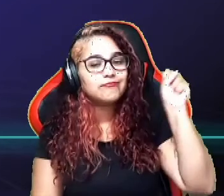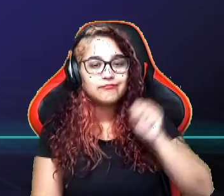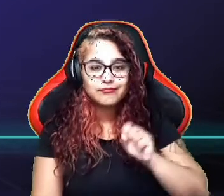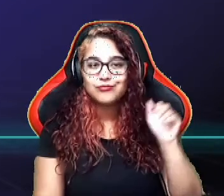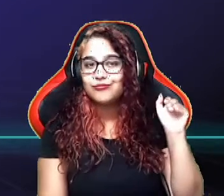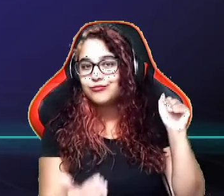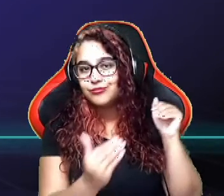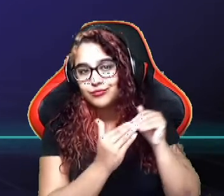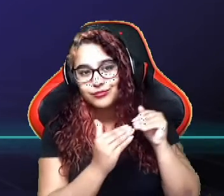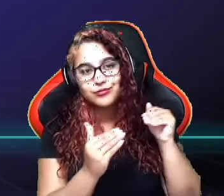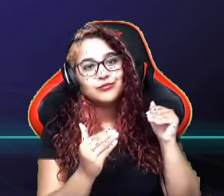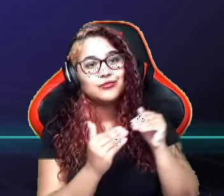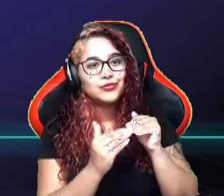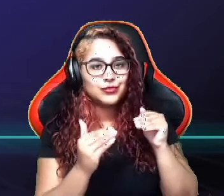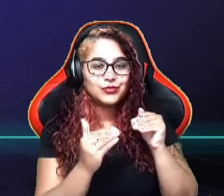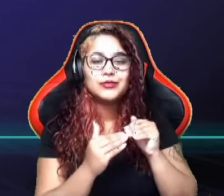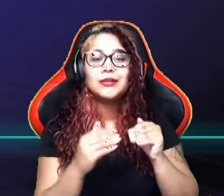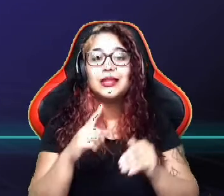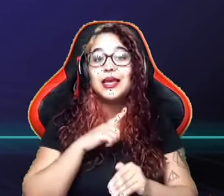Yep, absolutely. That's the idea.